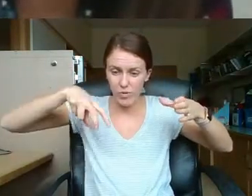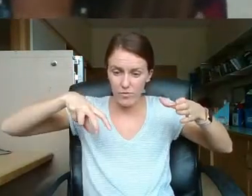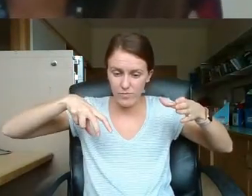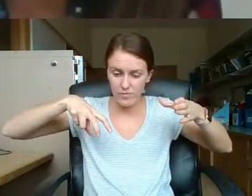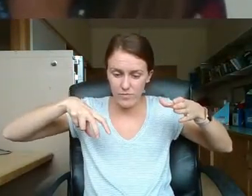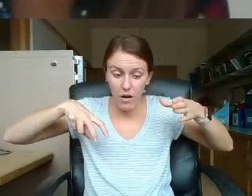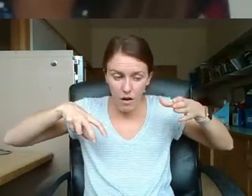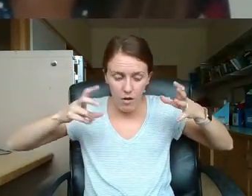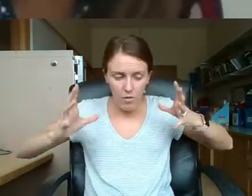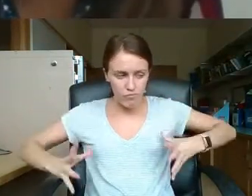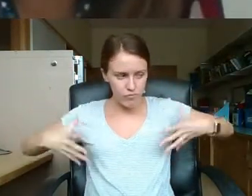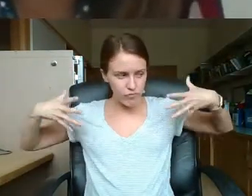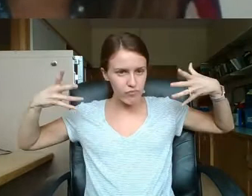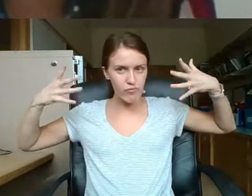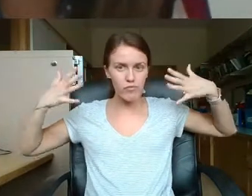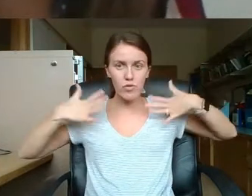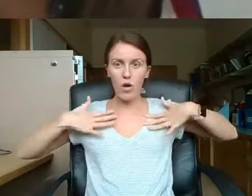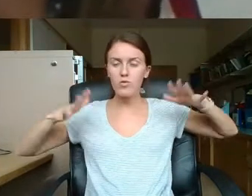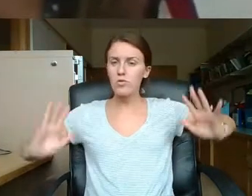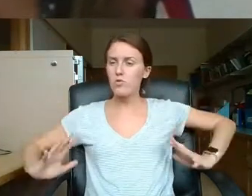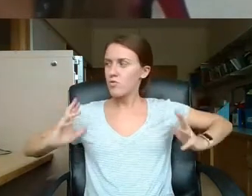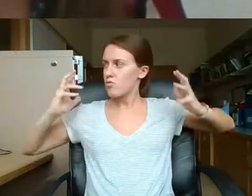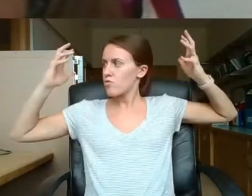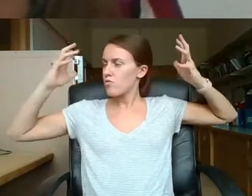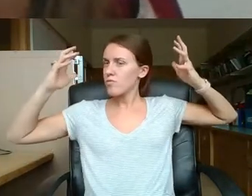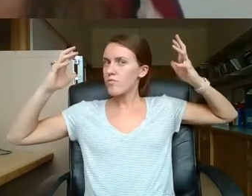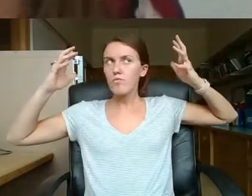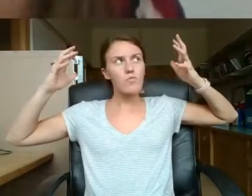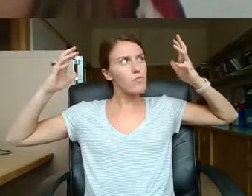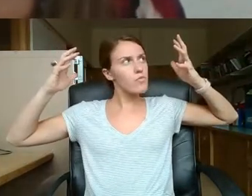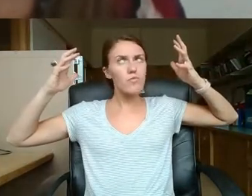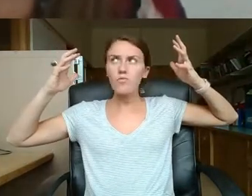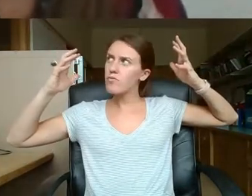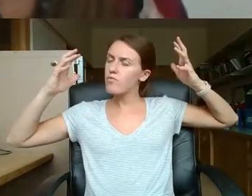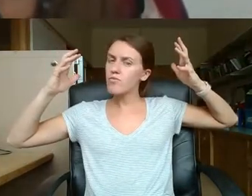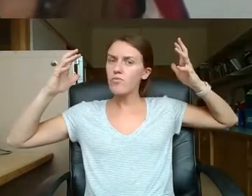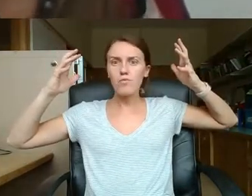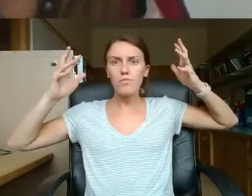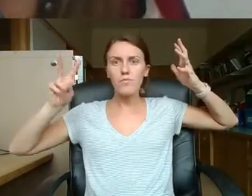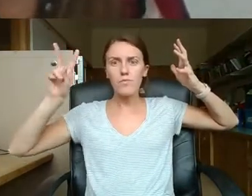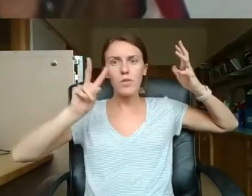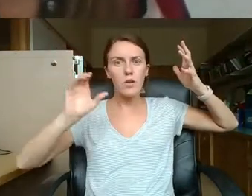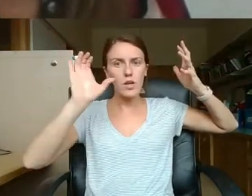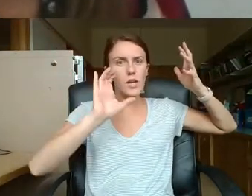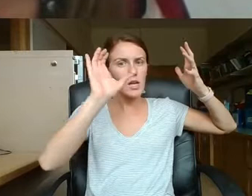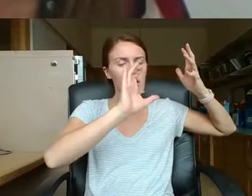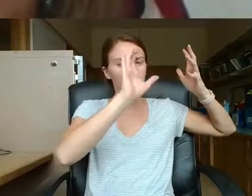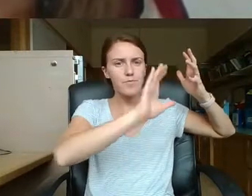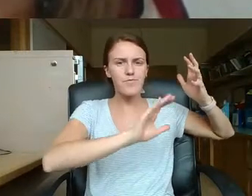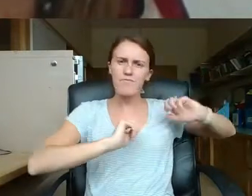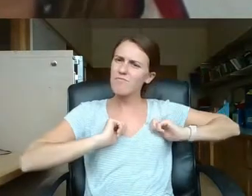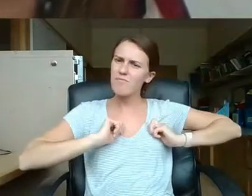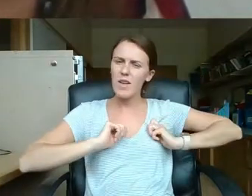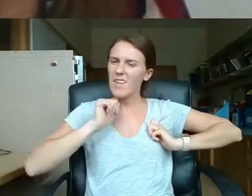climbed in and it was filled of wet laundry. The dampness didn't bother Corduroy in the least. This must be